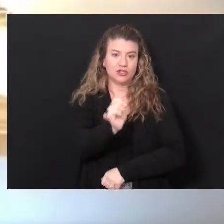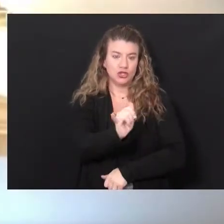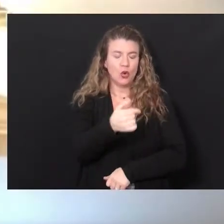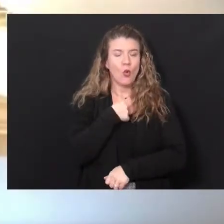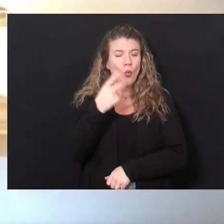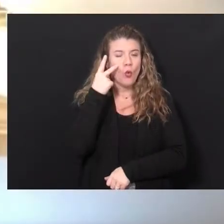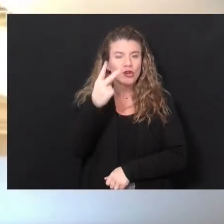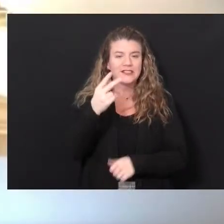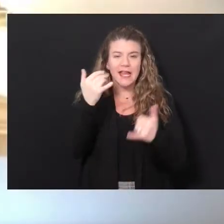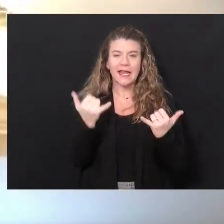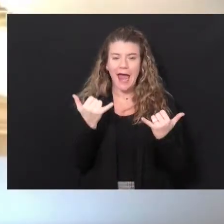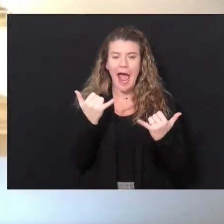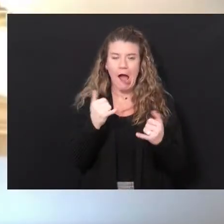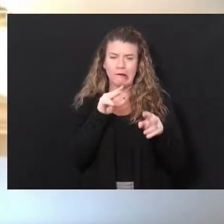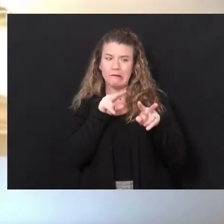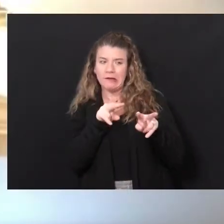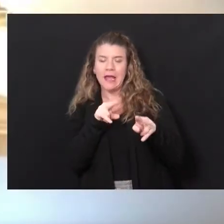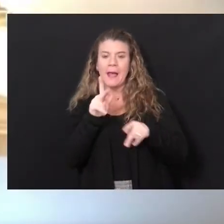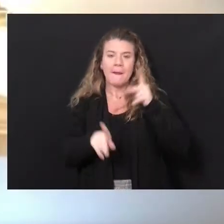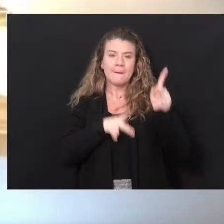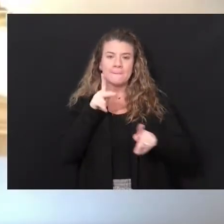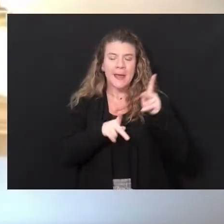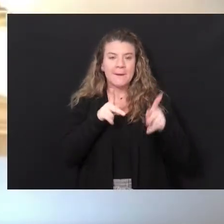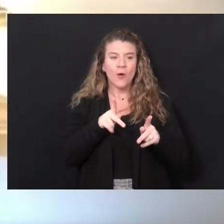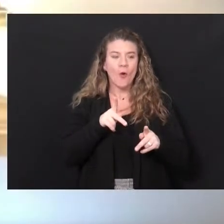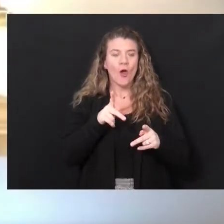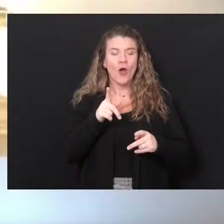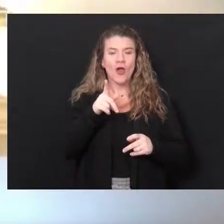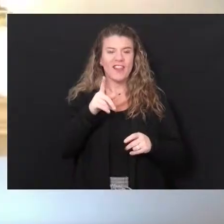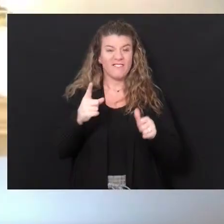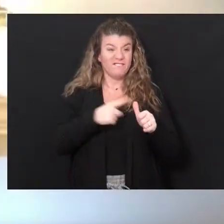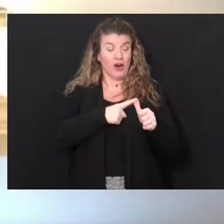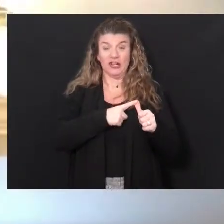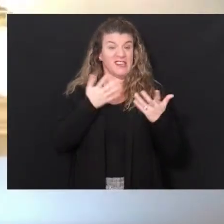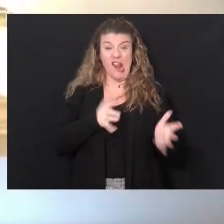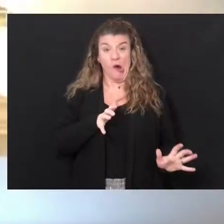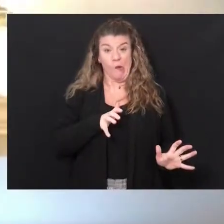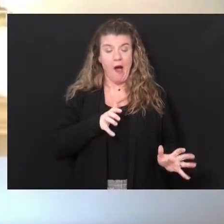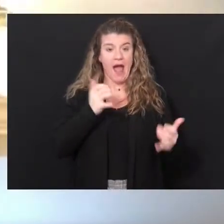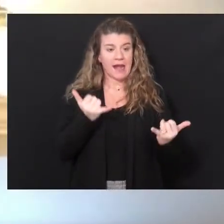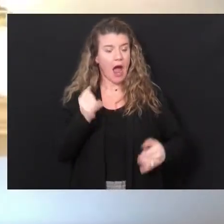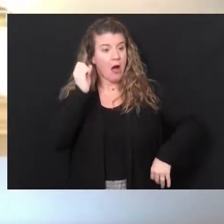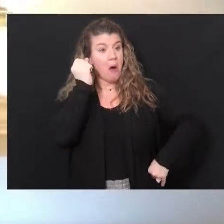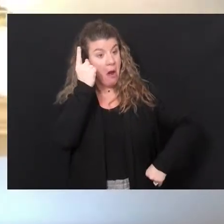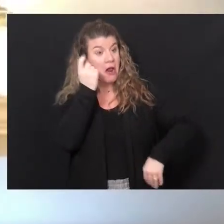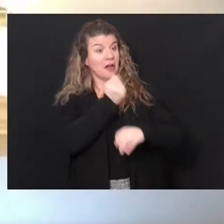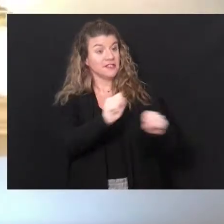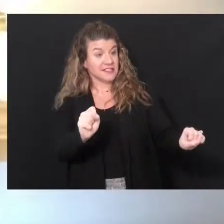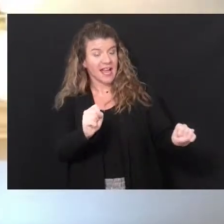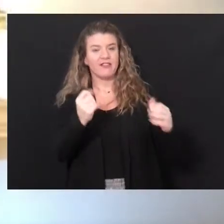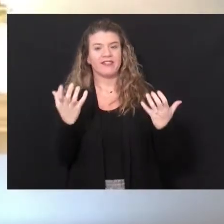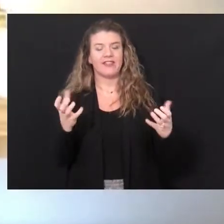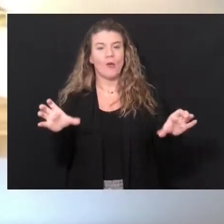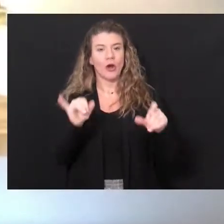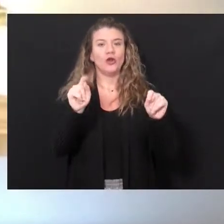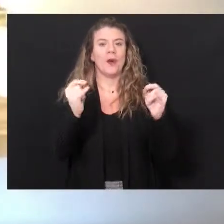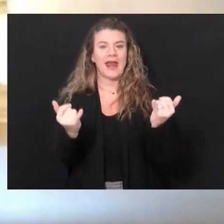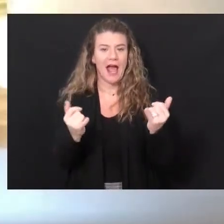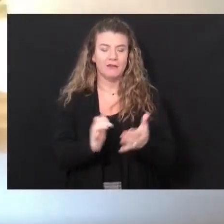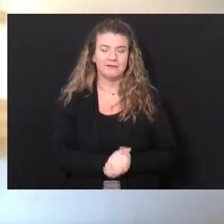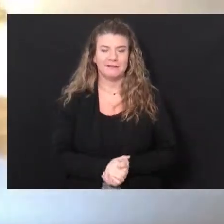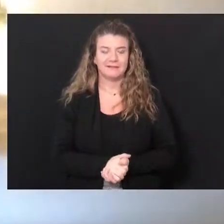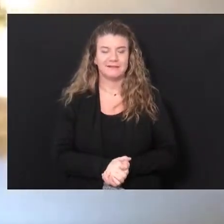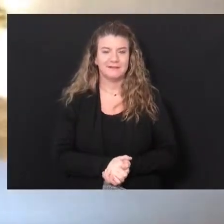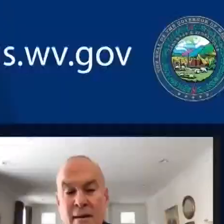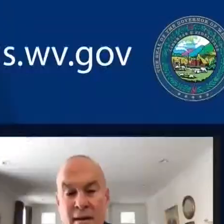trend for individuals who now see it is safe to come back and ask for it within their age categories.